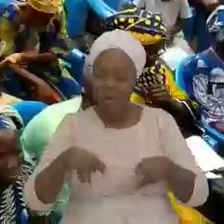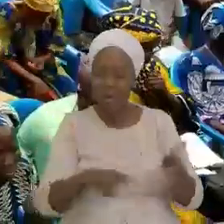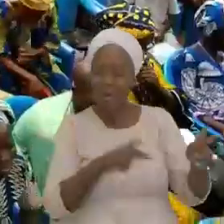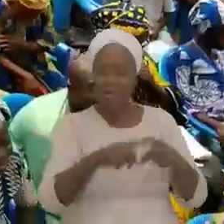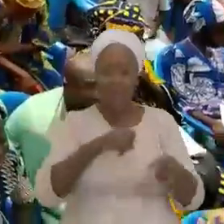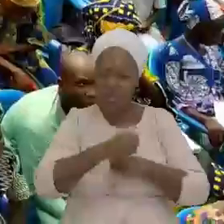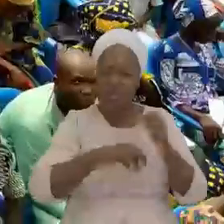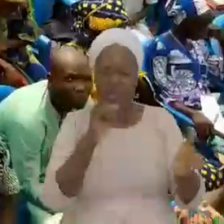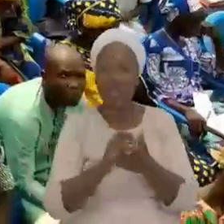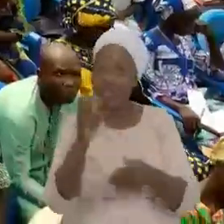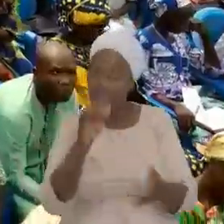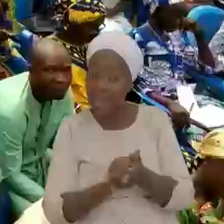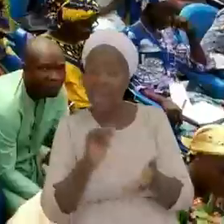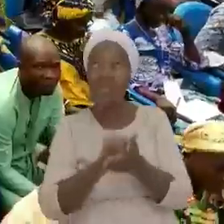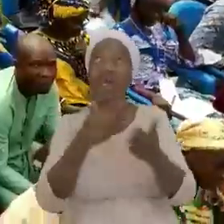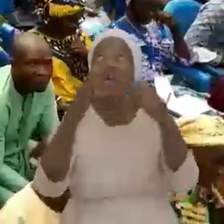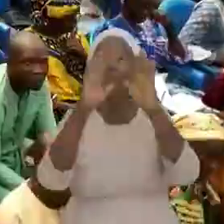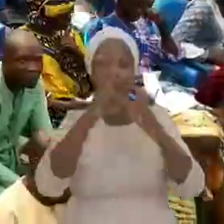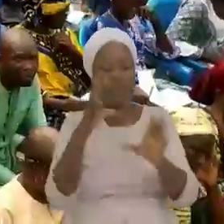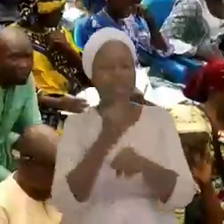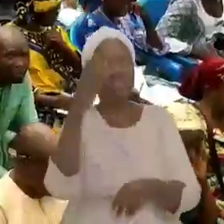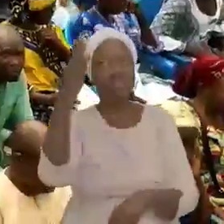that that heaven, you will get there.